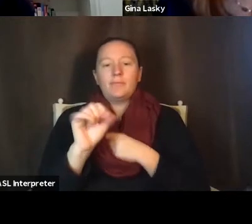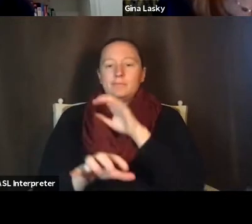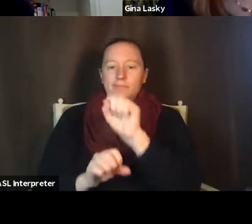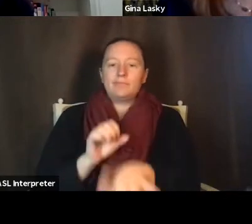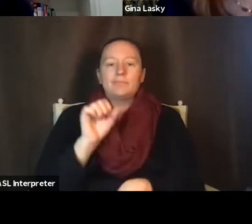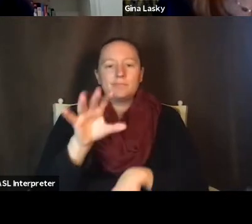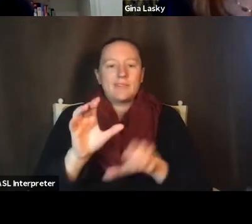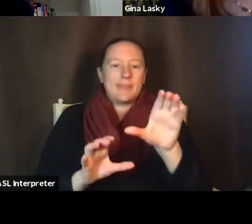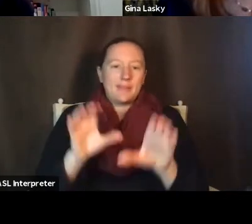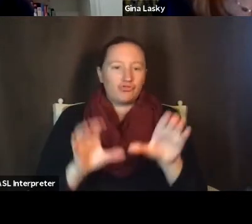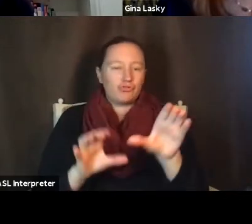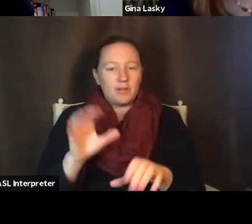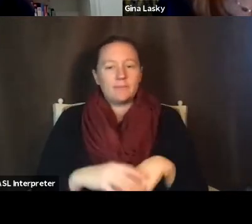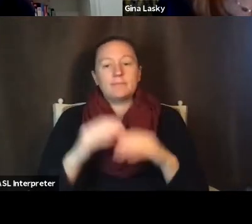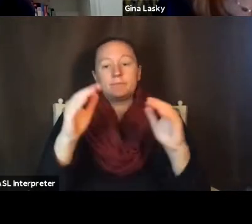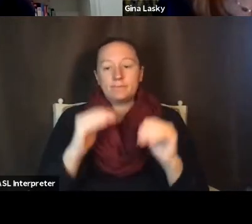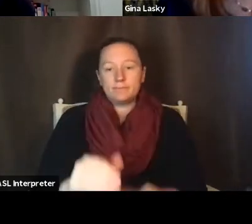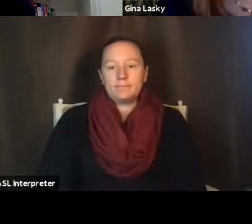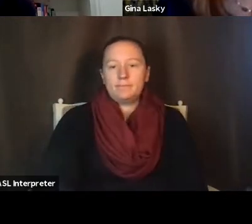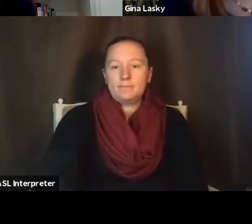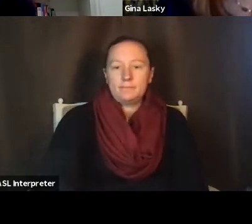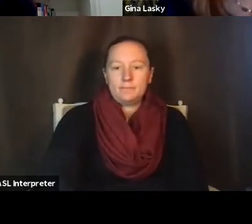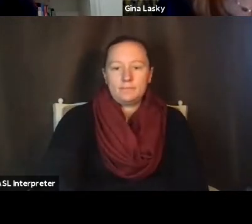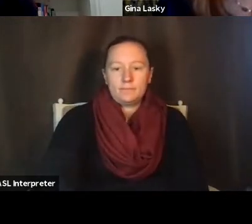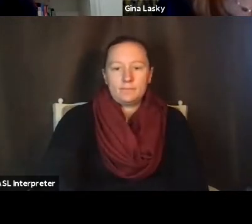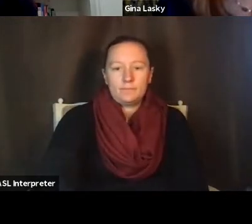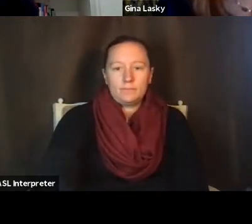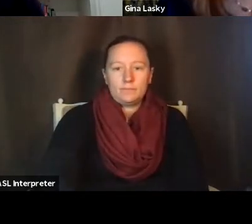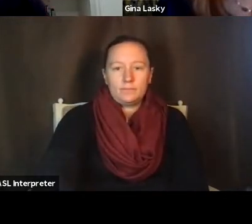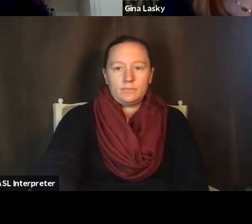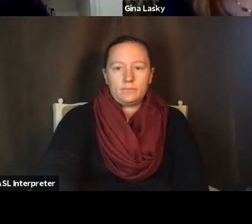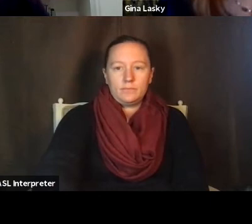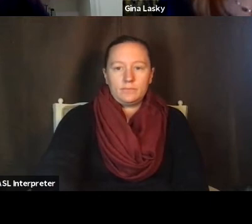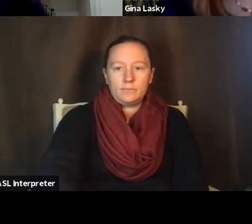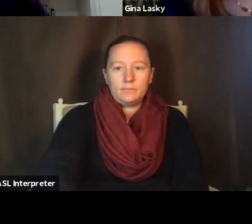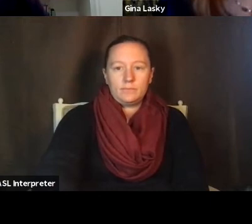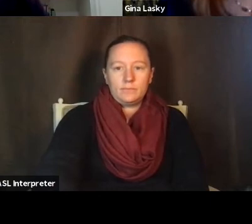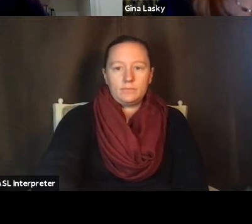So if you want to go to the next slide.